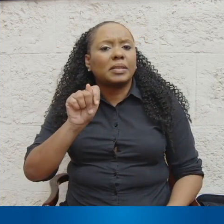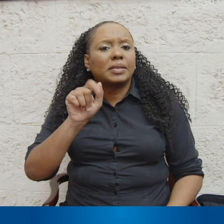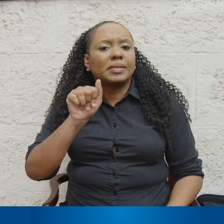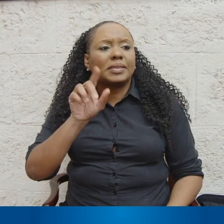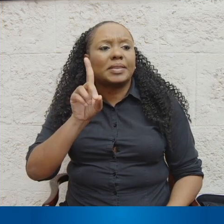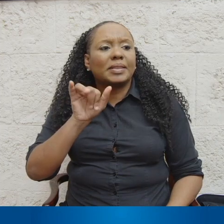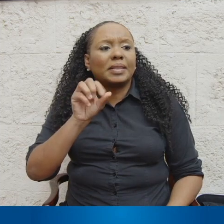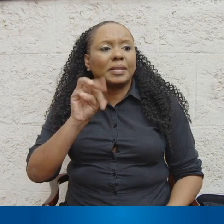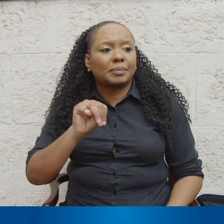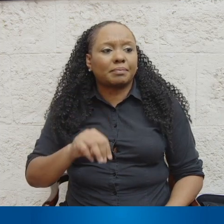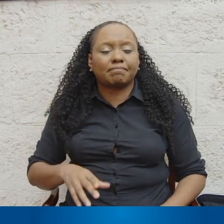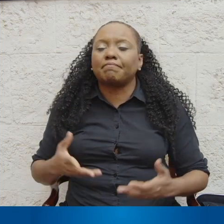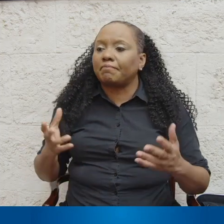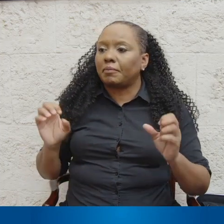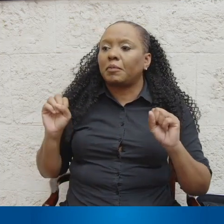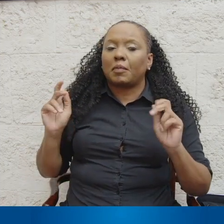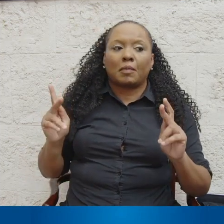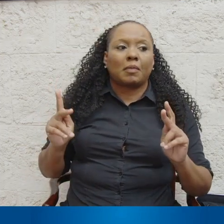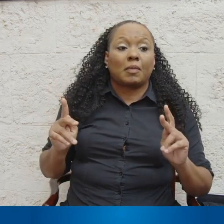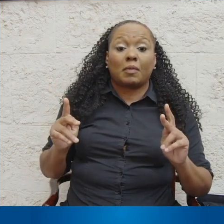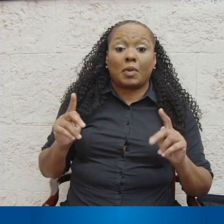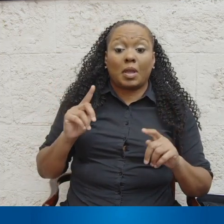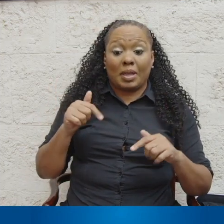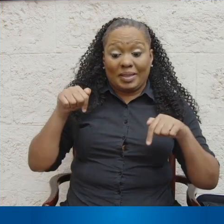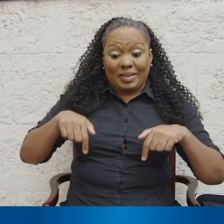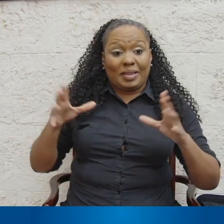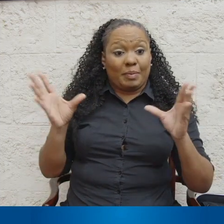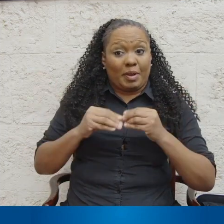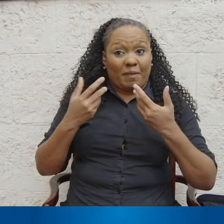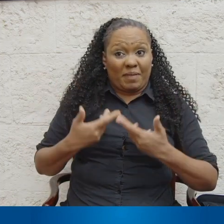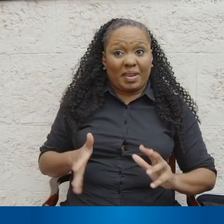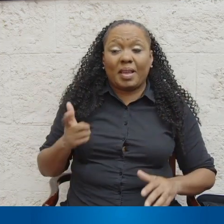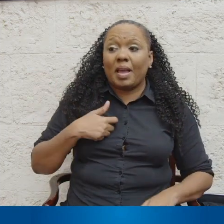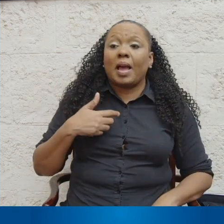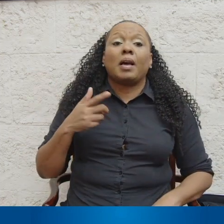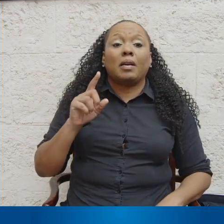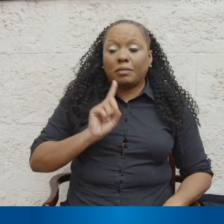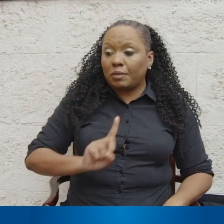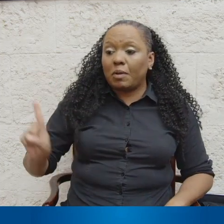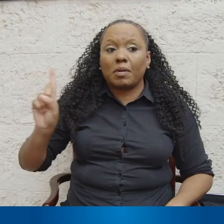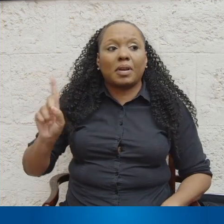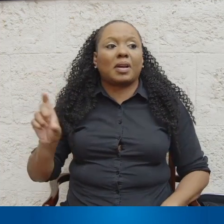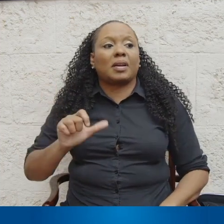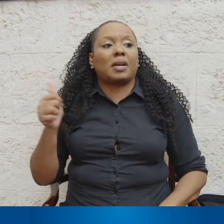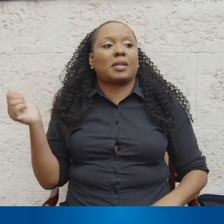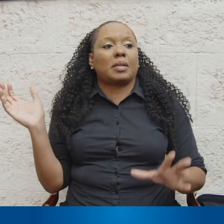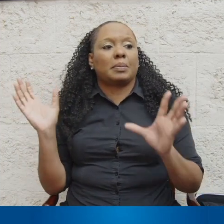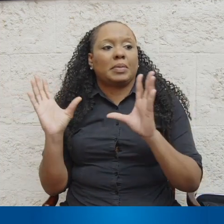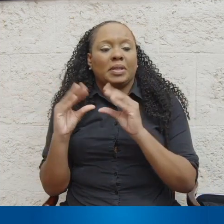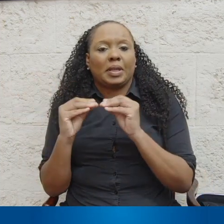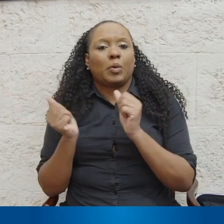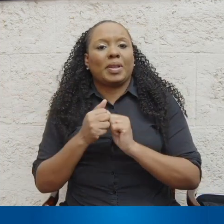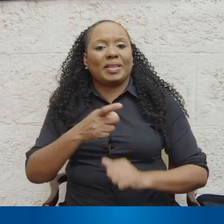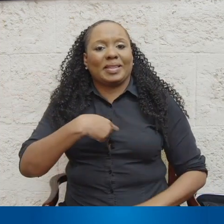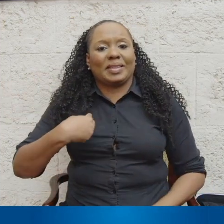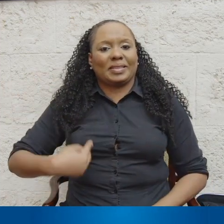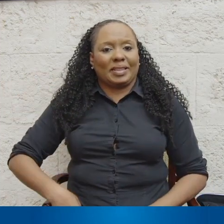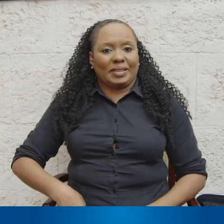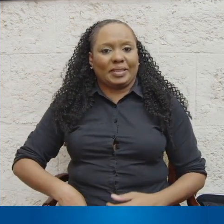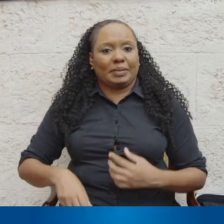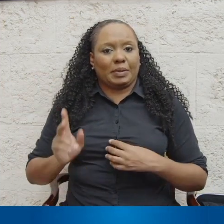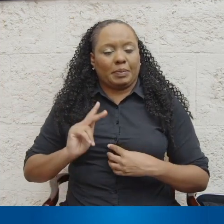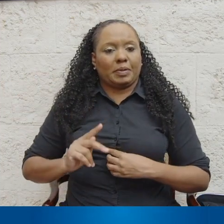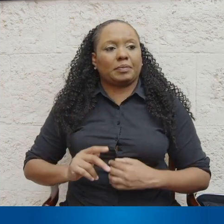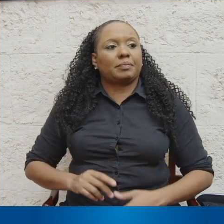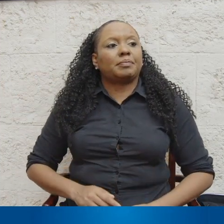Actually, I have to leave this meeting to go and have another meeting with the Chinese. Now, the Chinese are on island, the technical